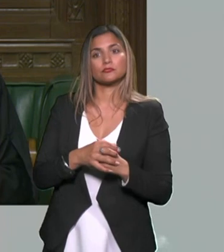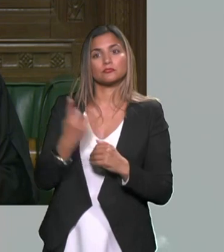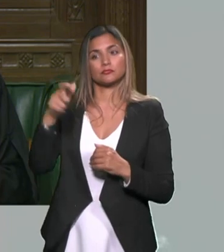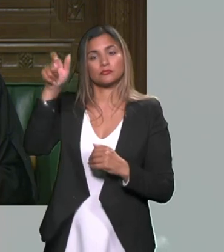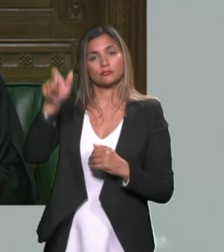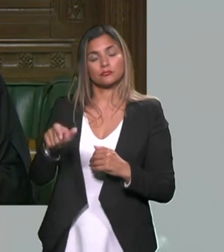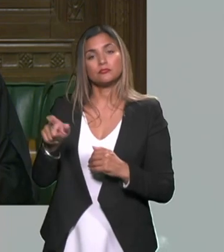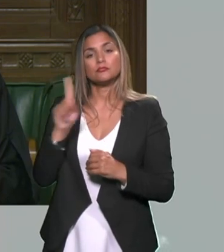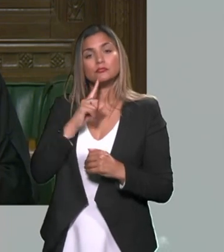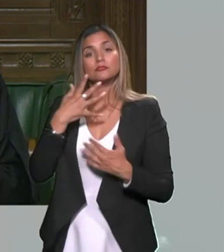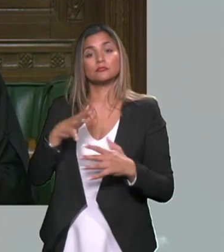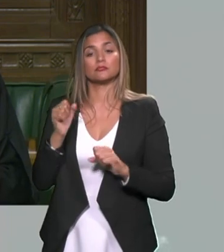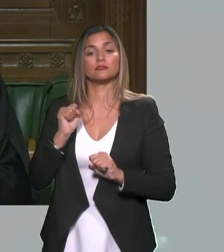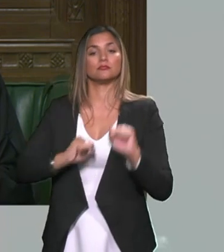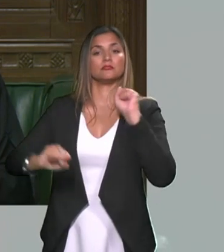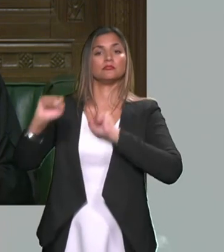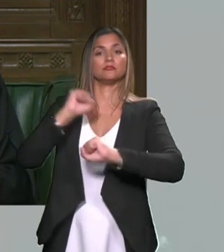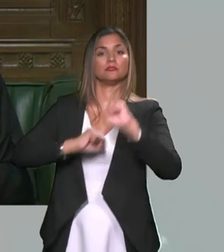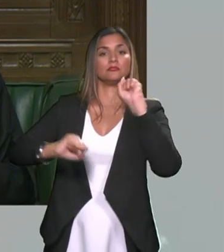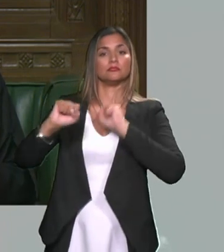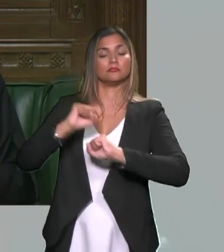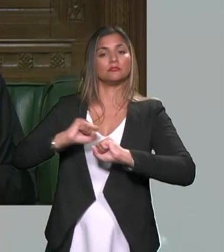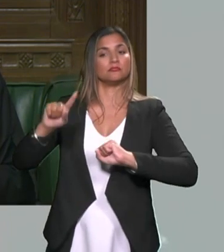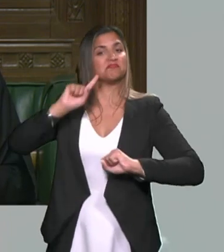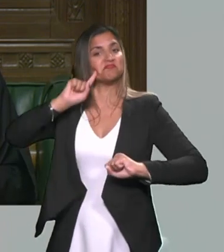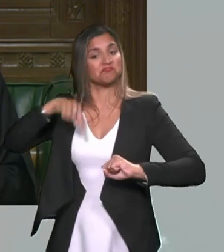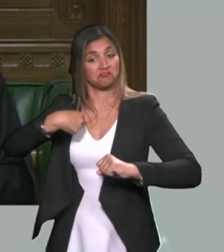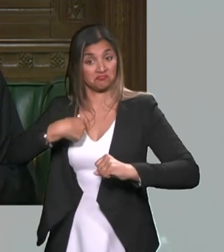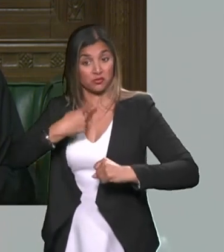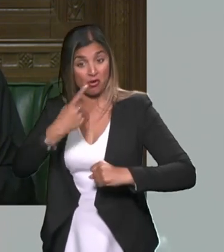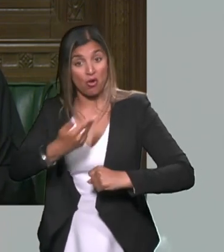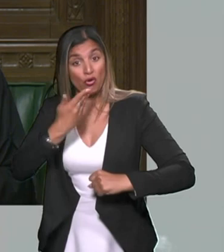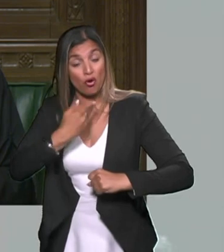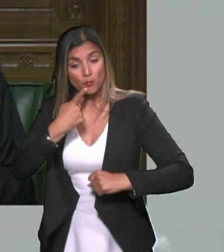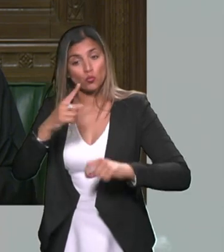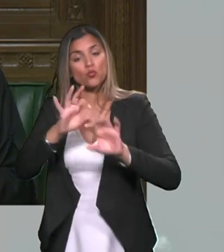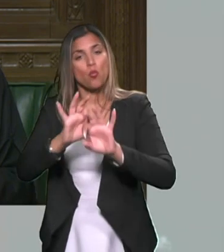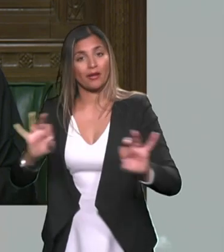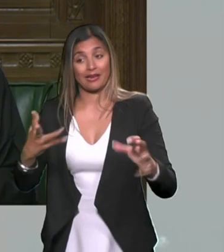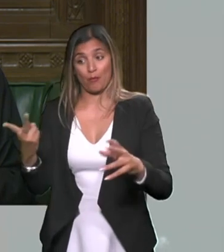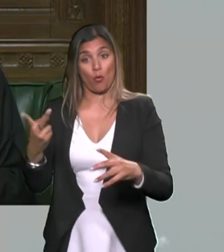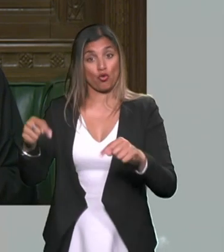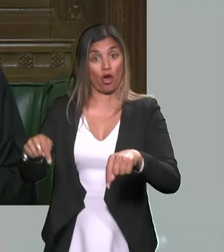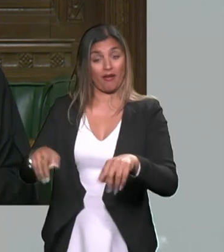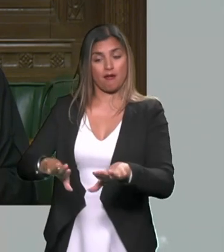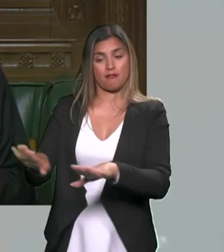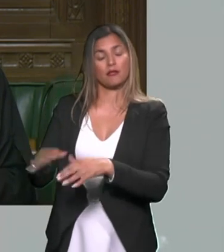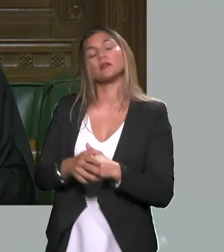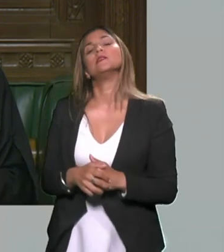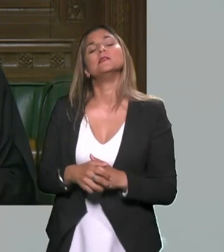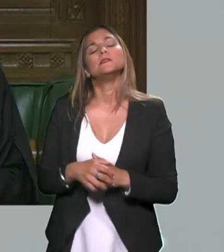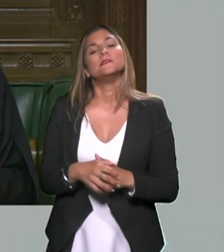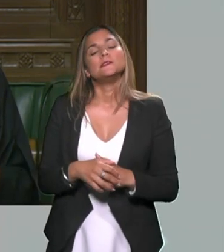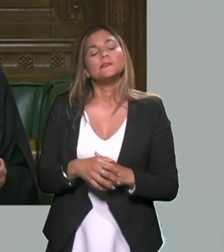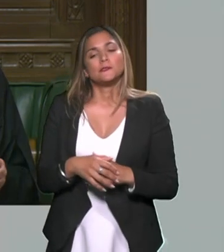persistently denied the authority of the Chair. In their absence, I wish to proceed to name them and call on